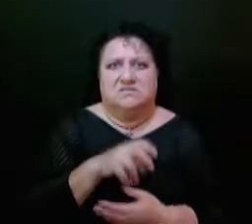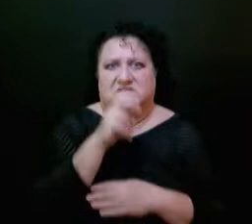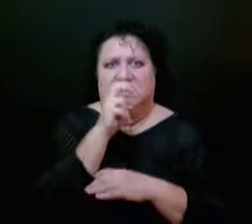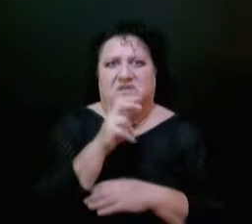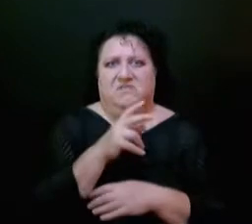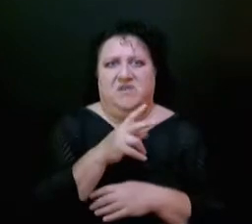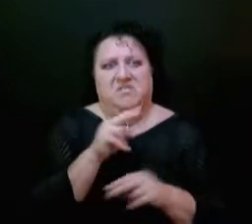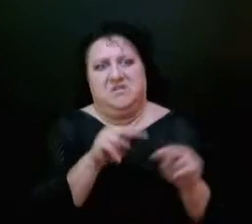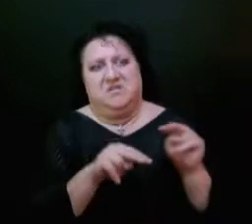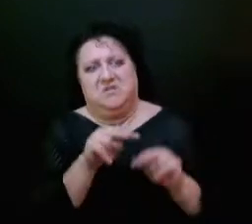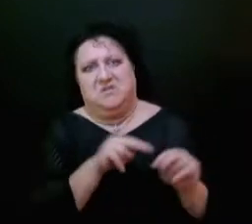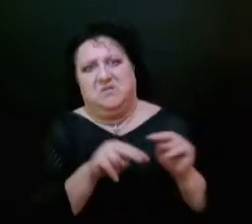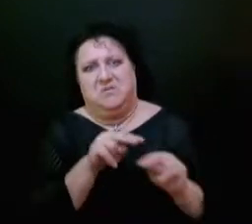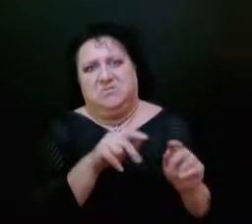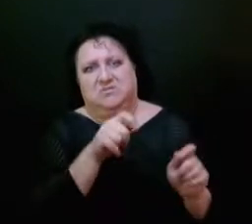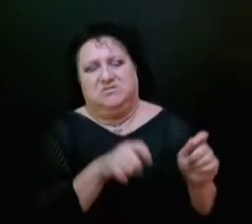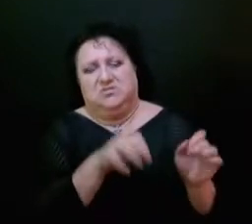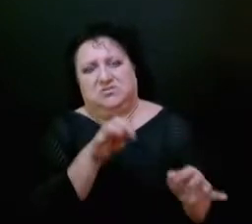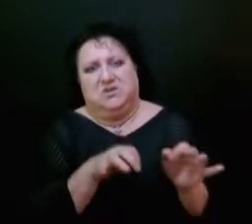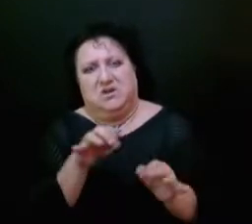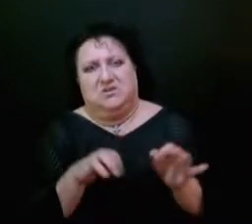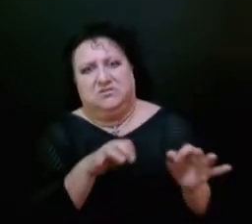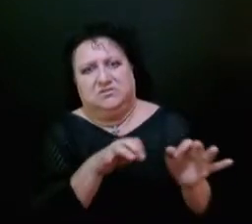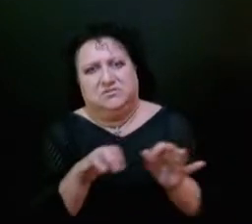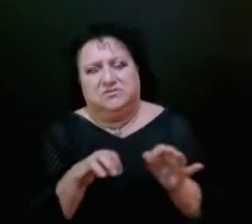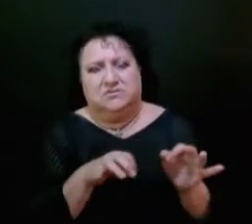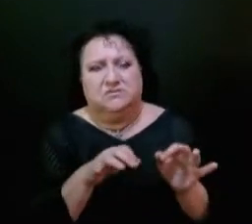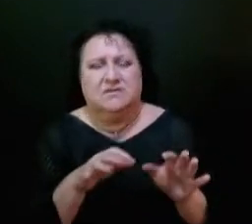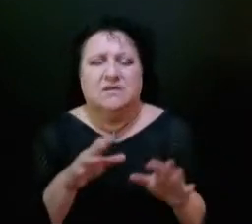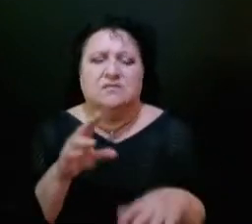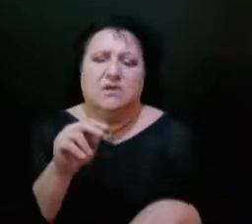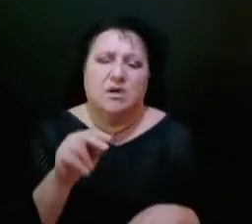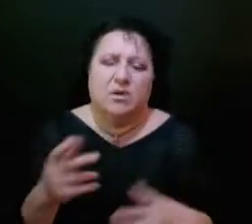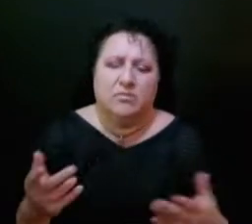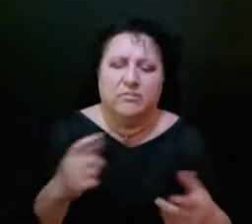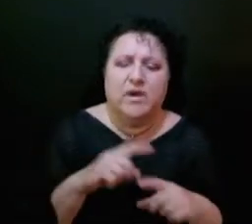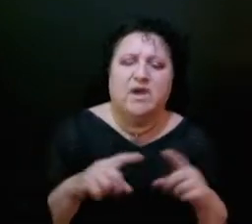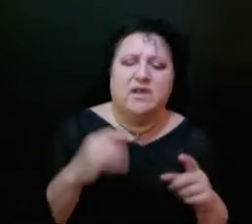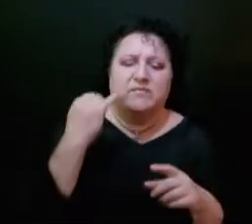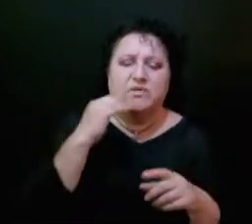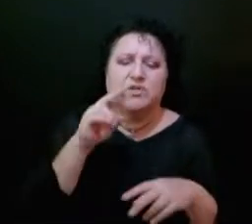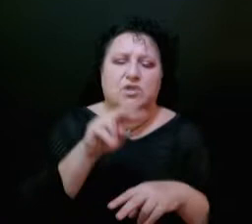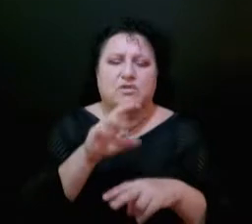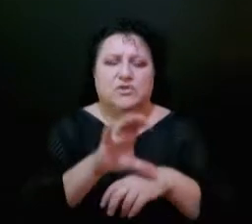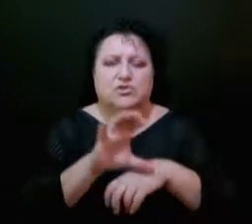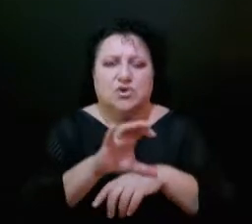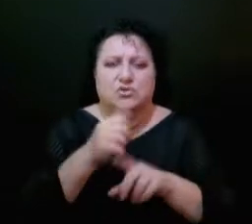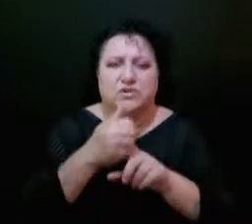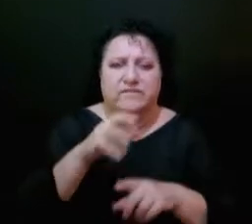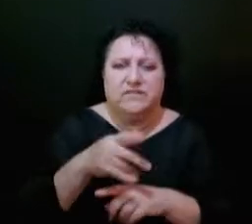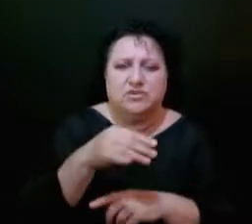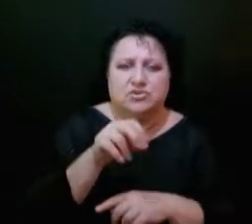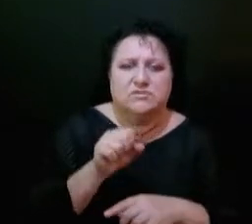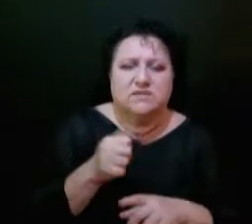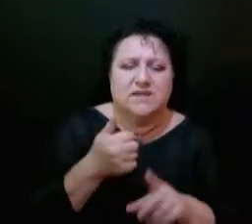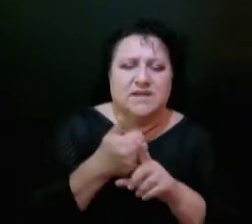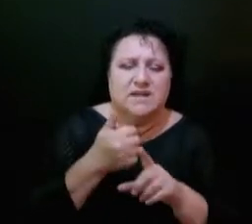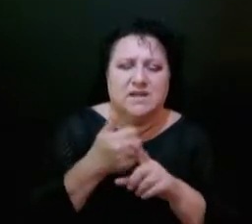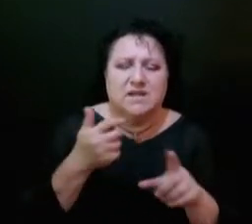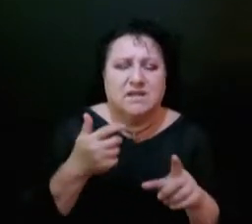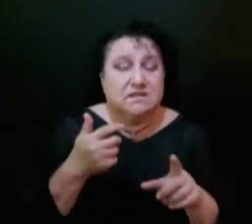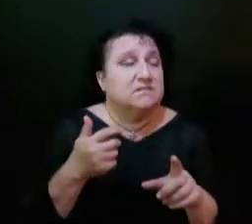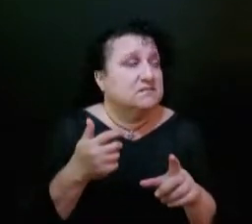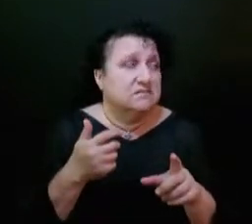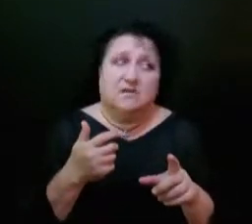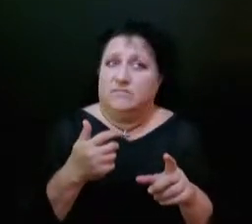in Christ, if we are looking as the church of Ephesians was, it is an abundance and vast and immense life,